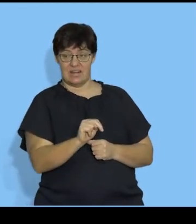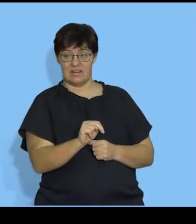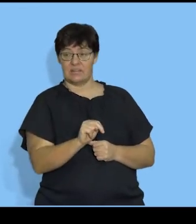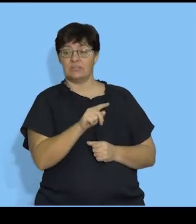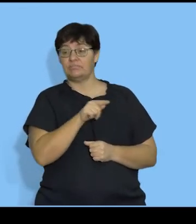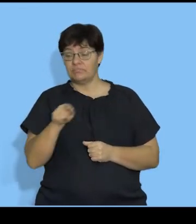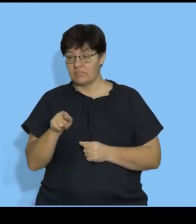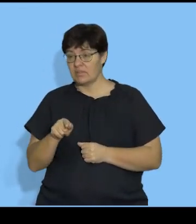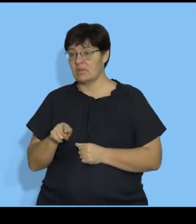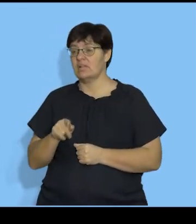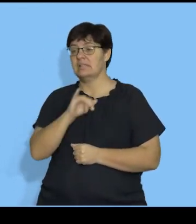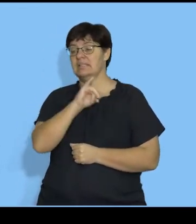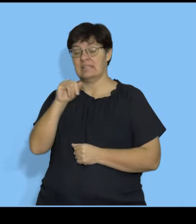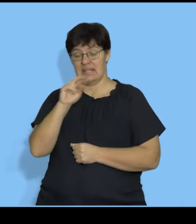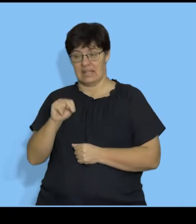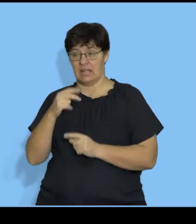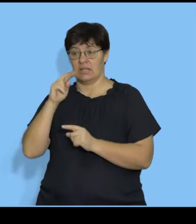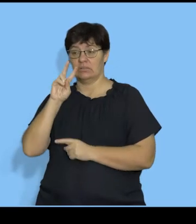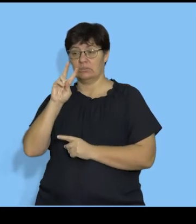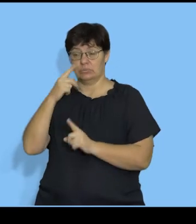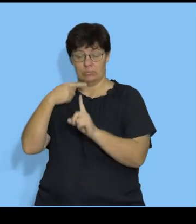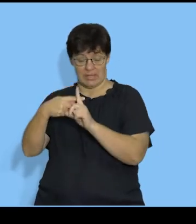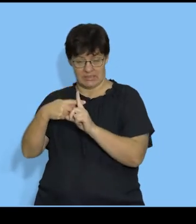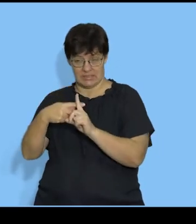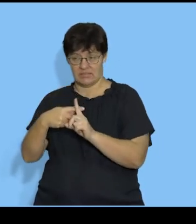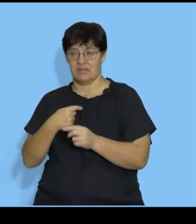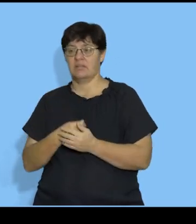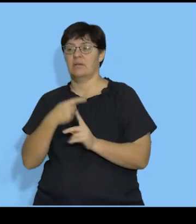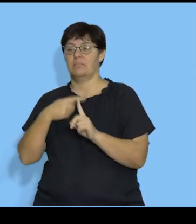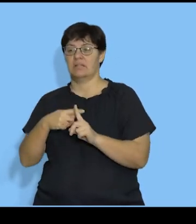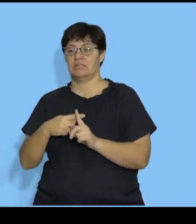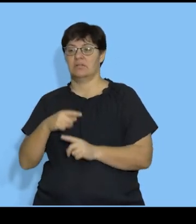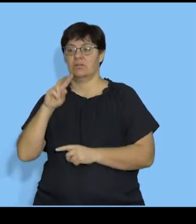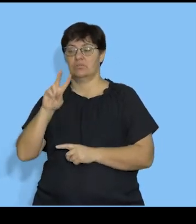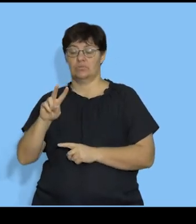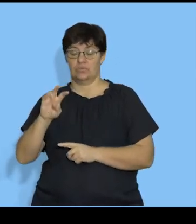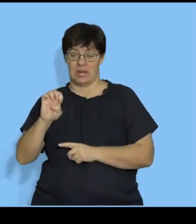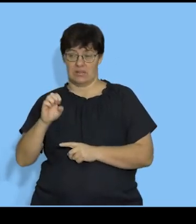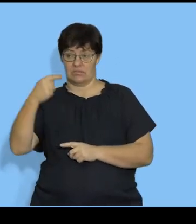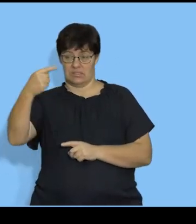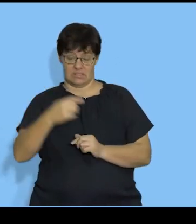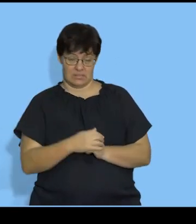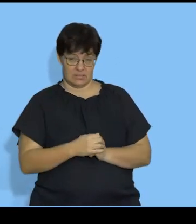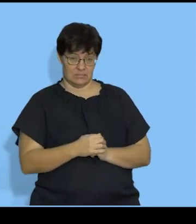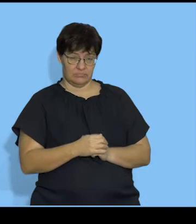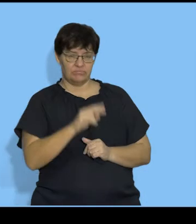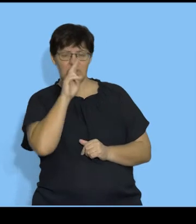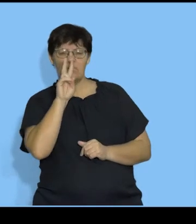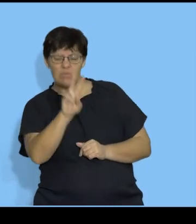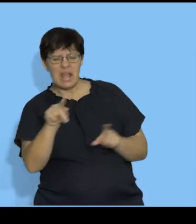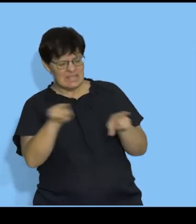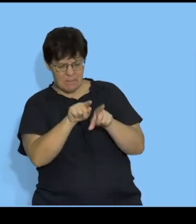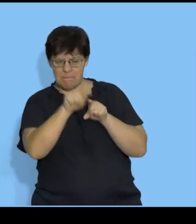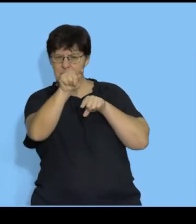zinc ions in solution plus 2 electrons. Now we're looking at the same substance in two different